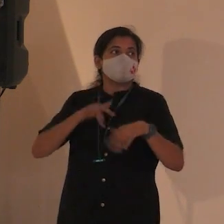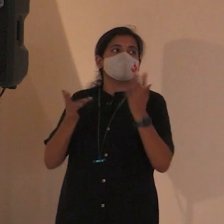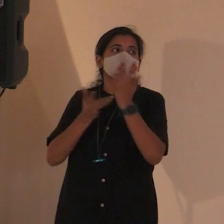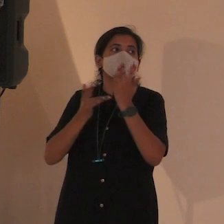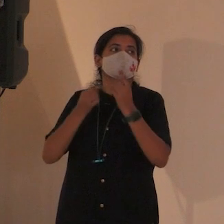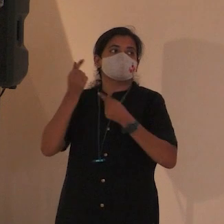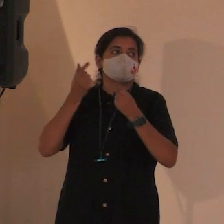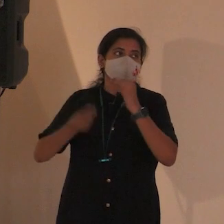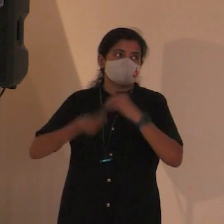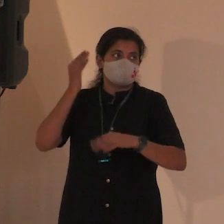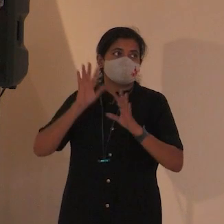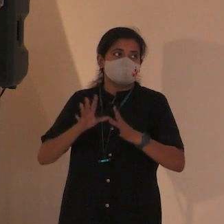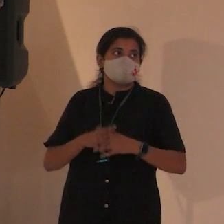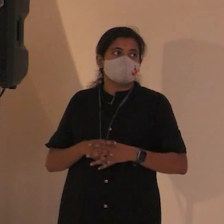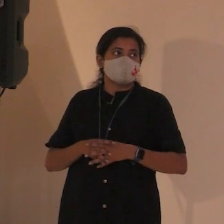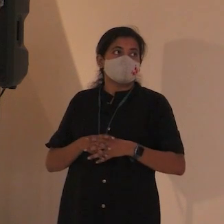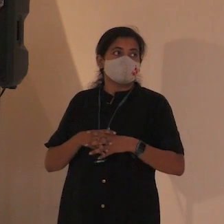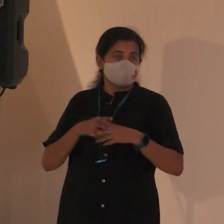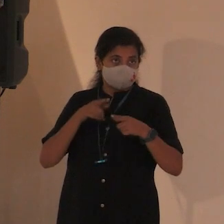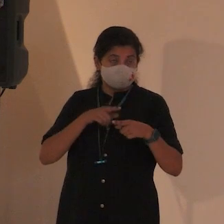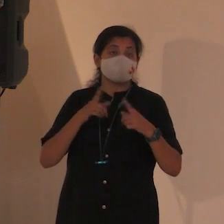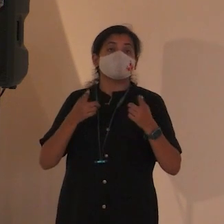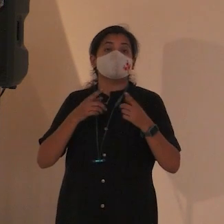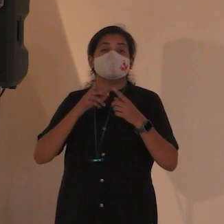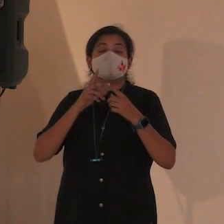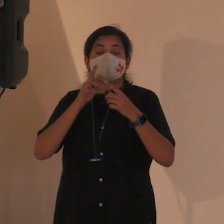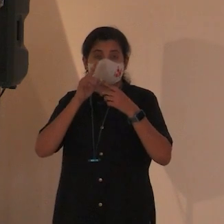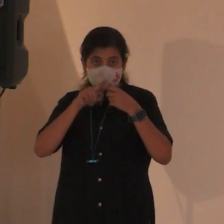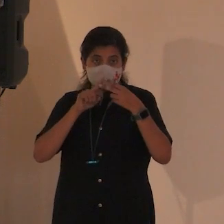to them. All of this, at least Shirish Kavadi's and